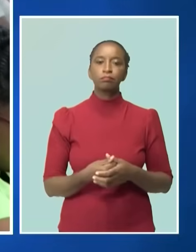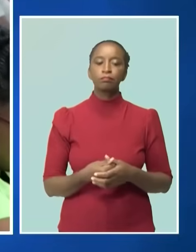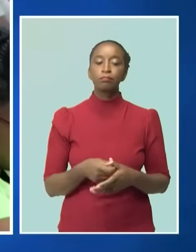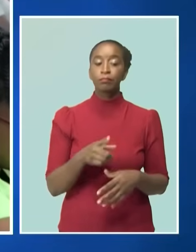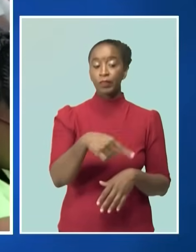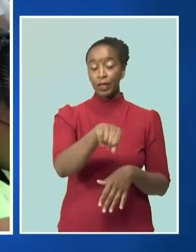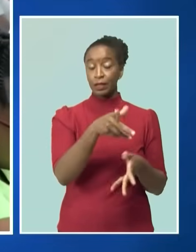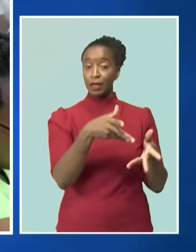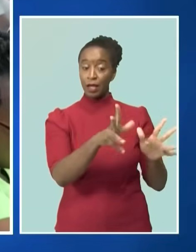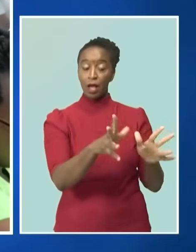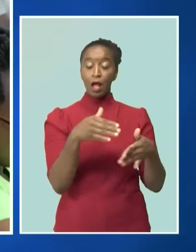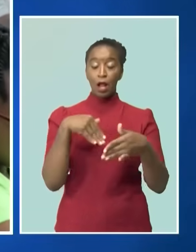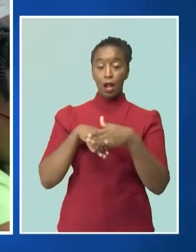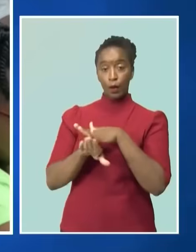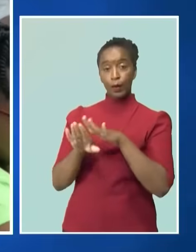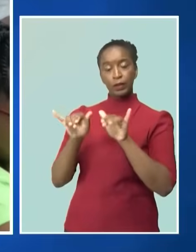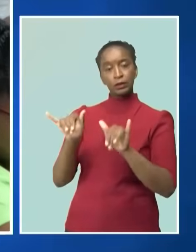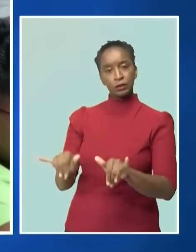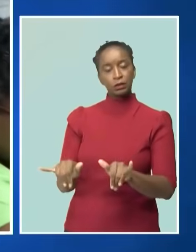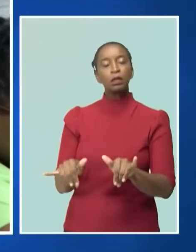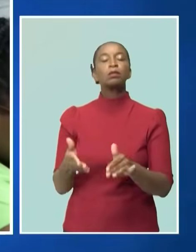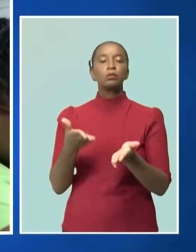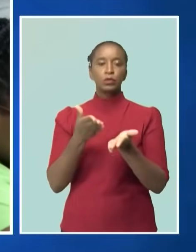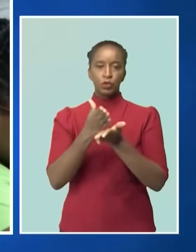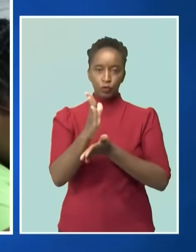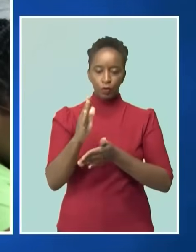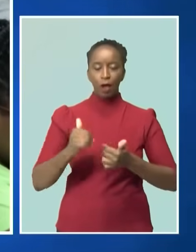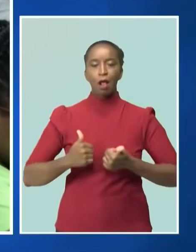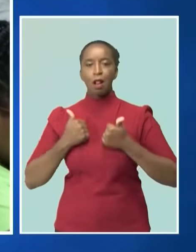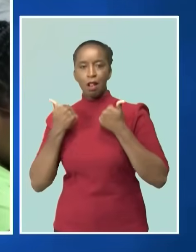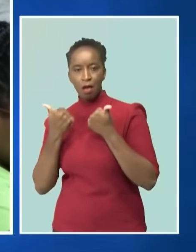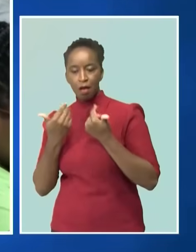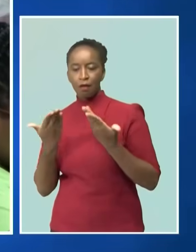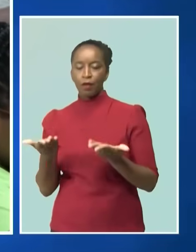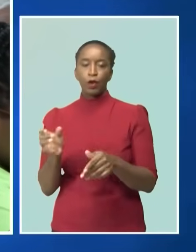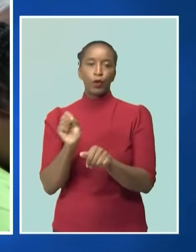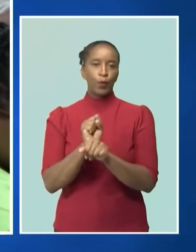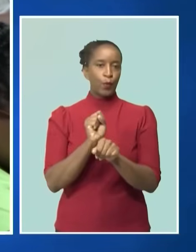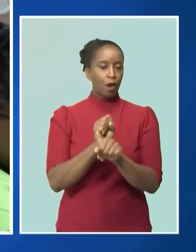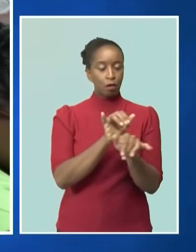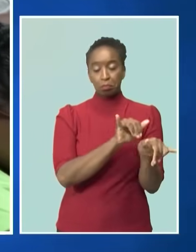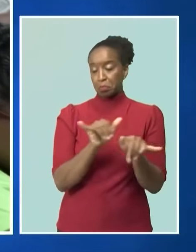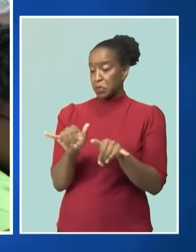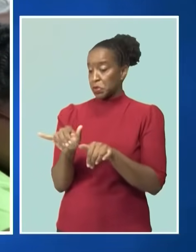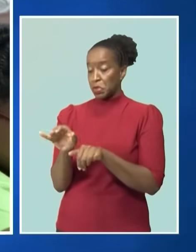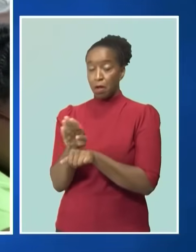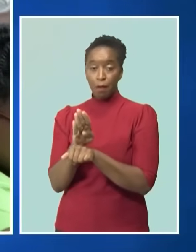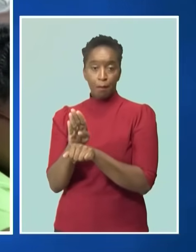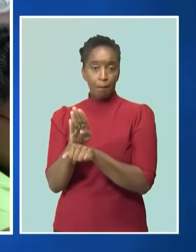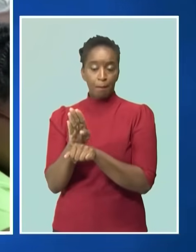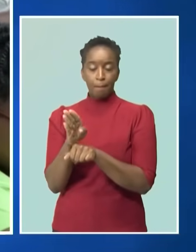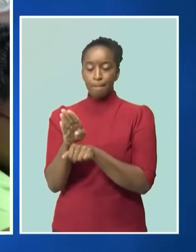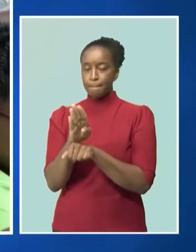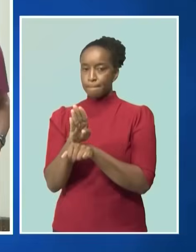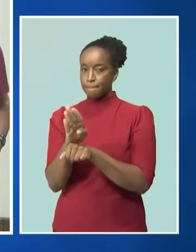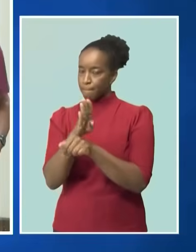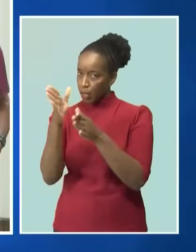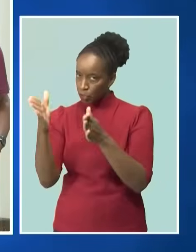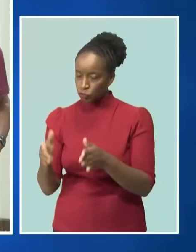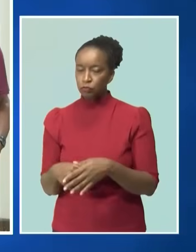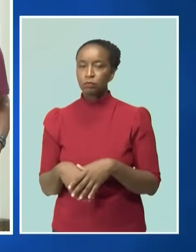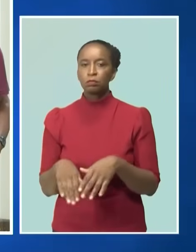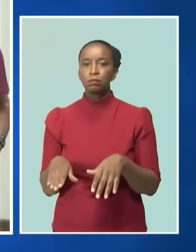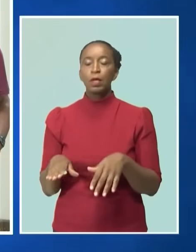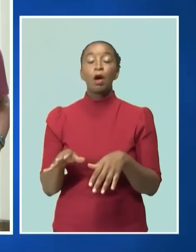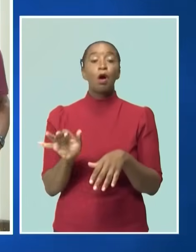new arrangement will have a right to live and operate in Barbados as a Bajan would. They will also be allowed to bring their